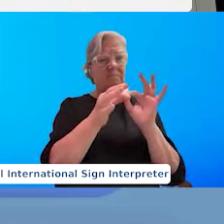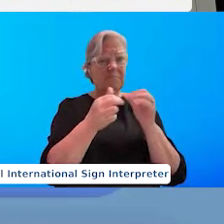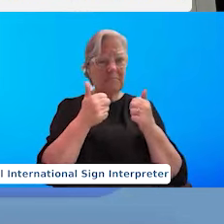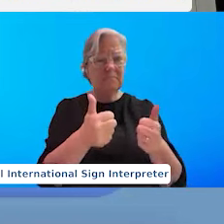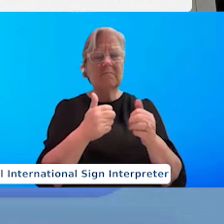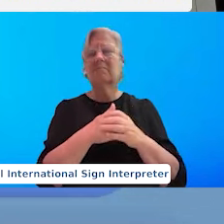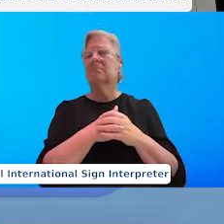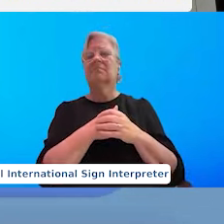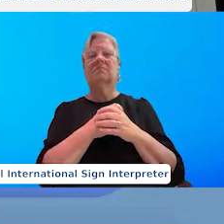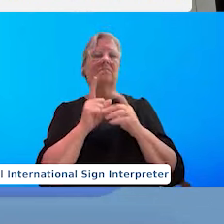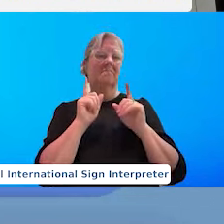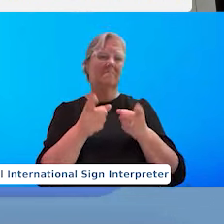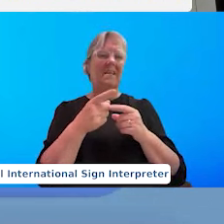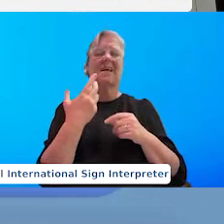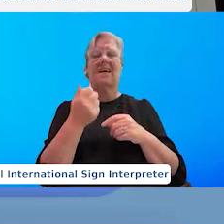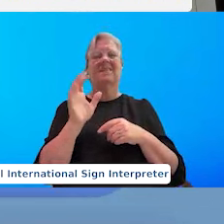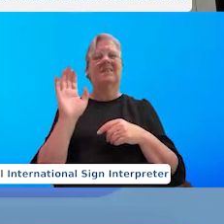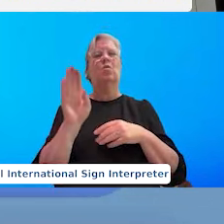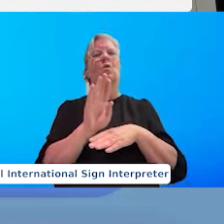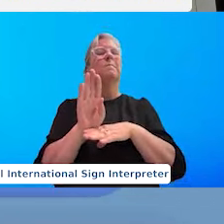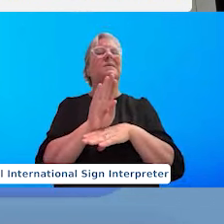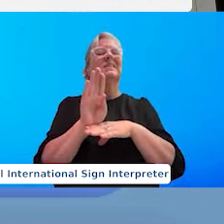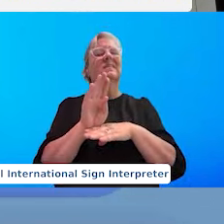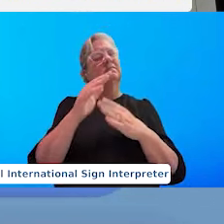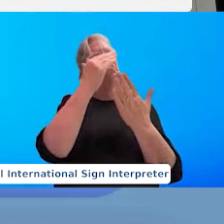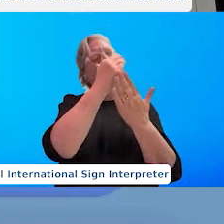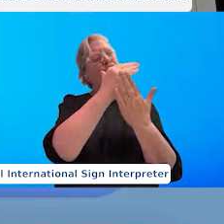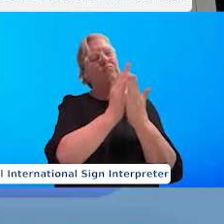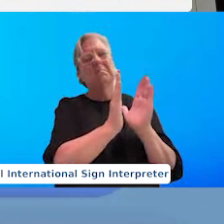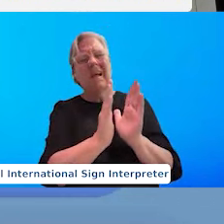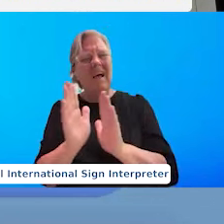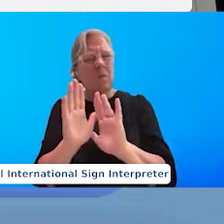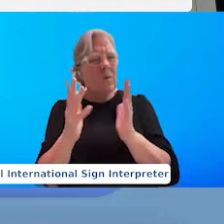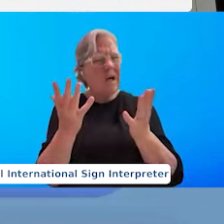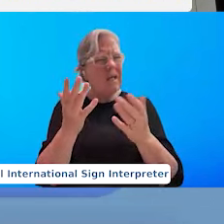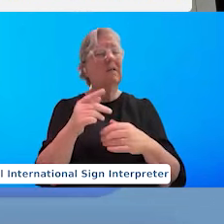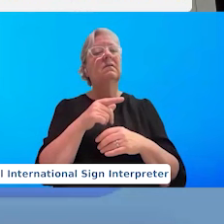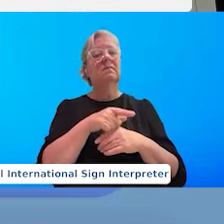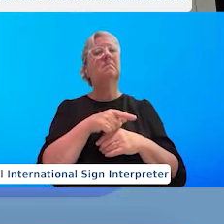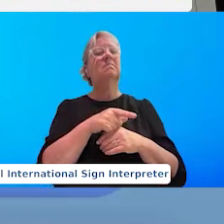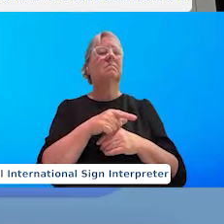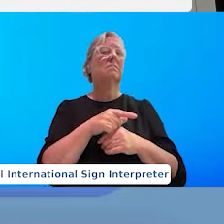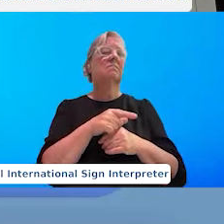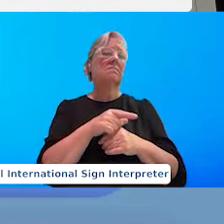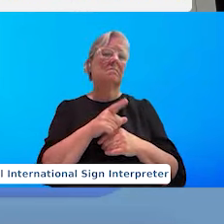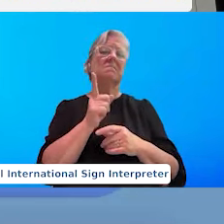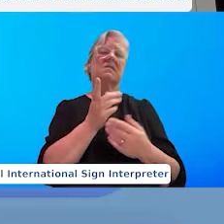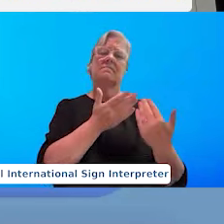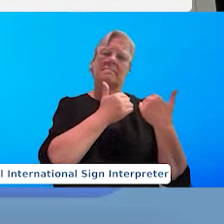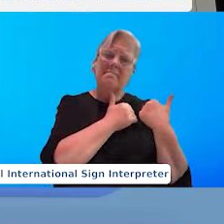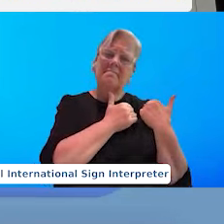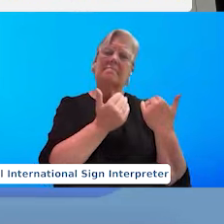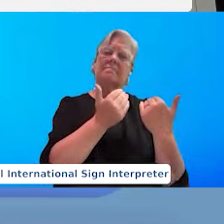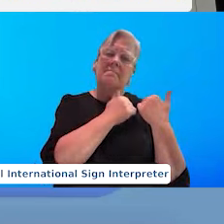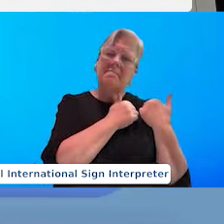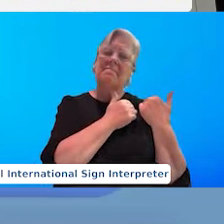cooperative, right? In their community, they can come together and they can get the loan. And of course, there are certain criteria